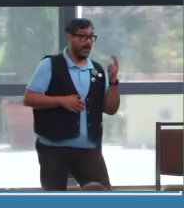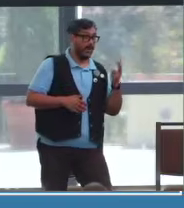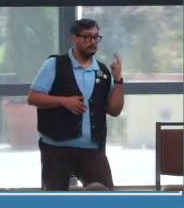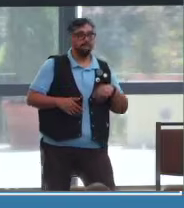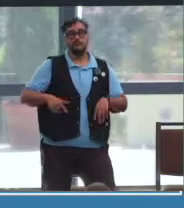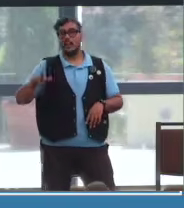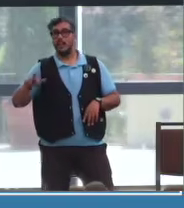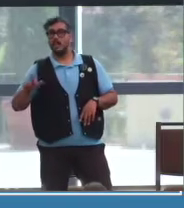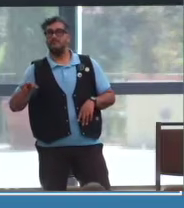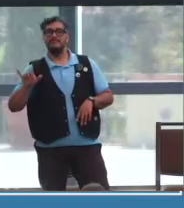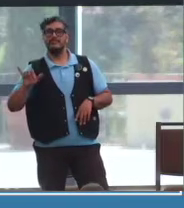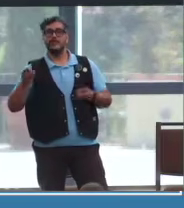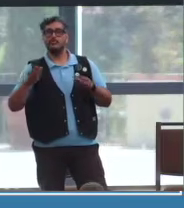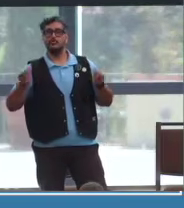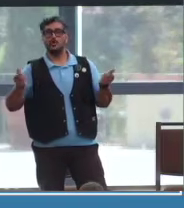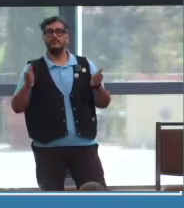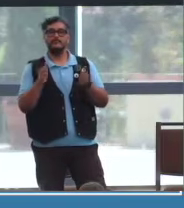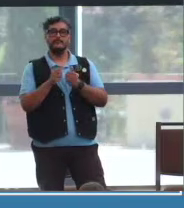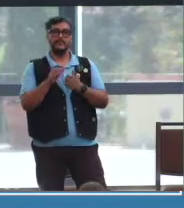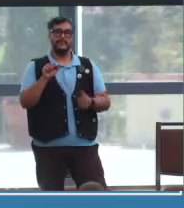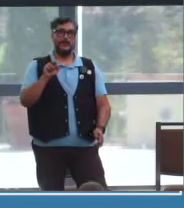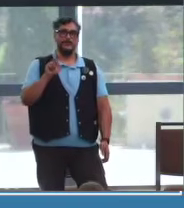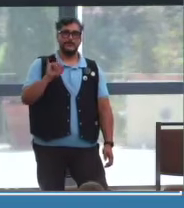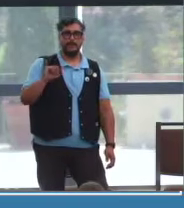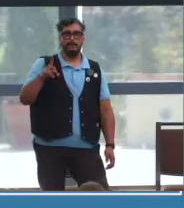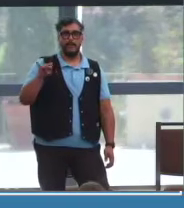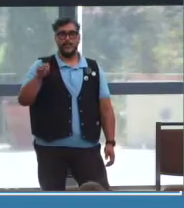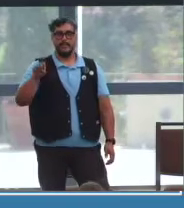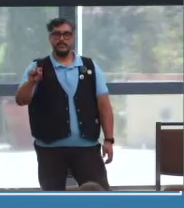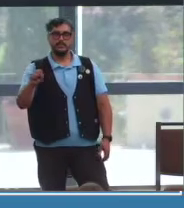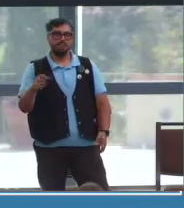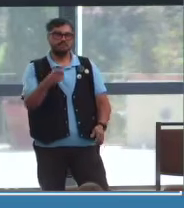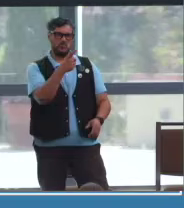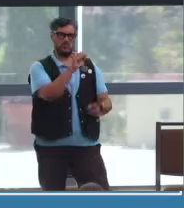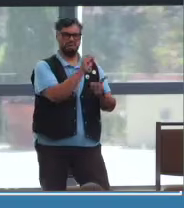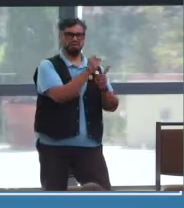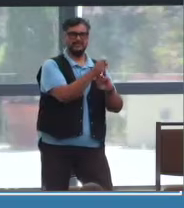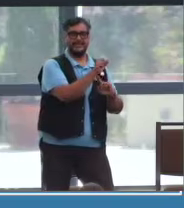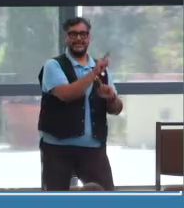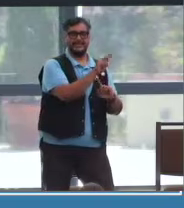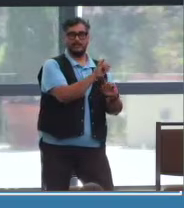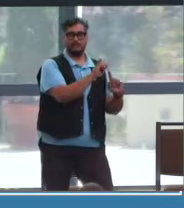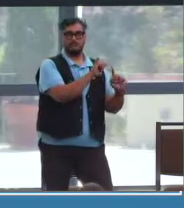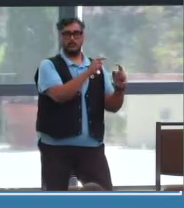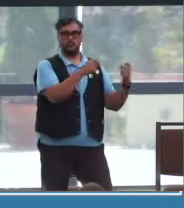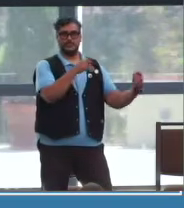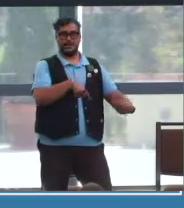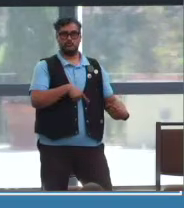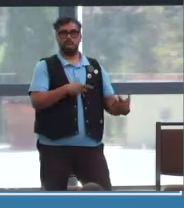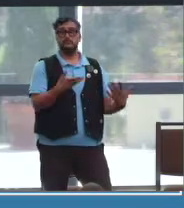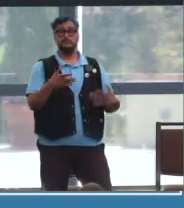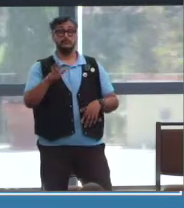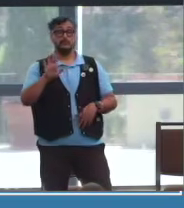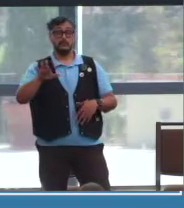low-grade CRS was resolved by antipyretics, and in one case, anti-IL-6 receptor. The